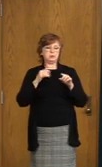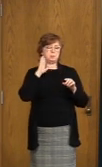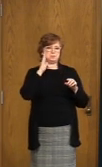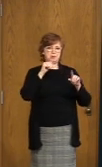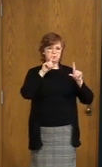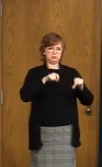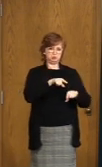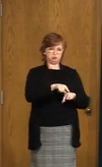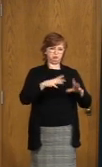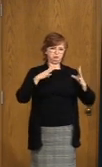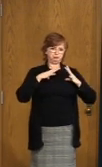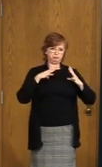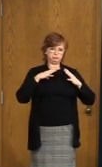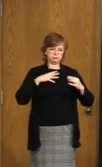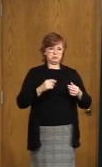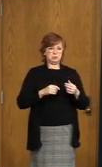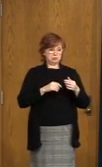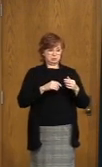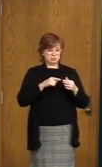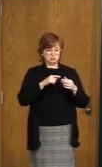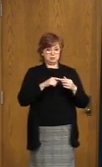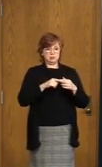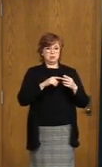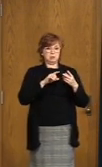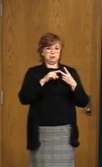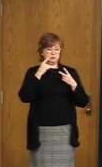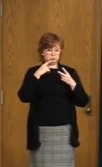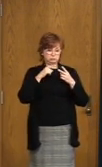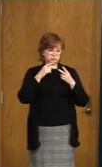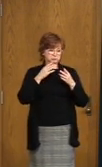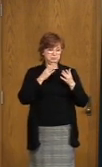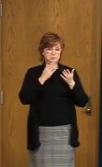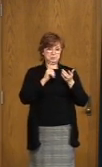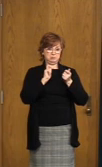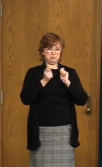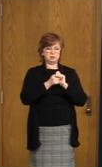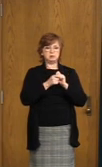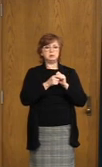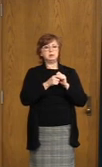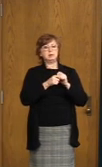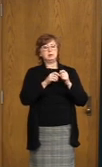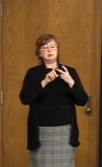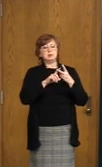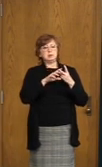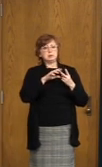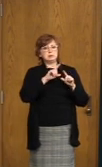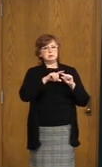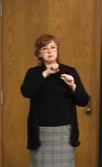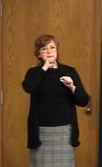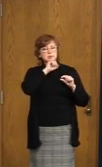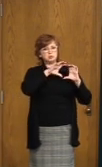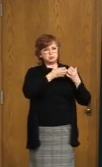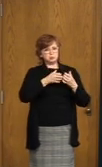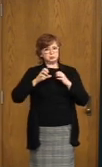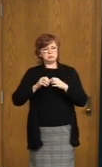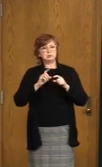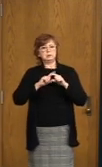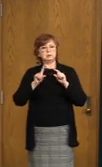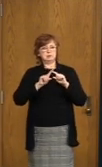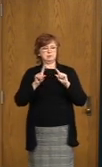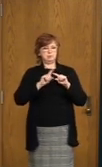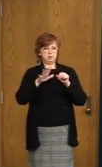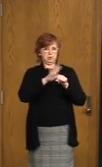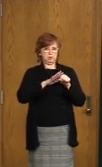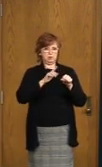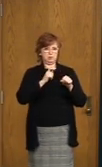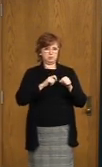commonly transmitting or it's a variant. And there's some sampling done by age groups and geography as well. And while we recommend that there